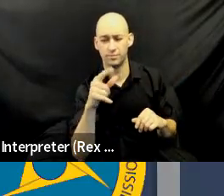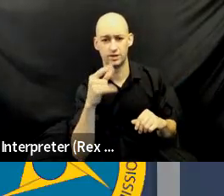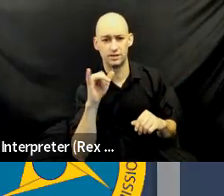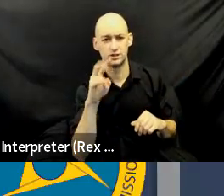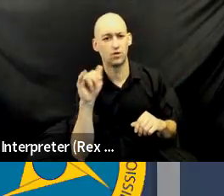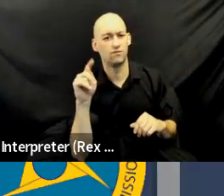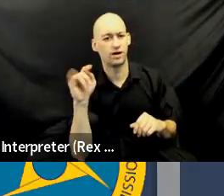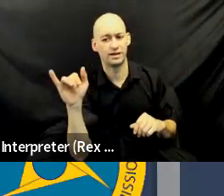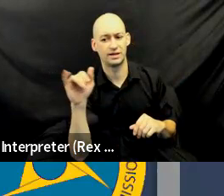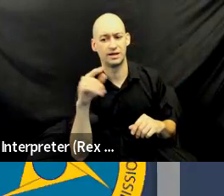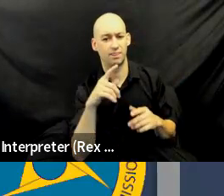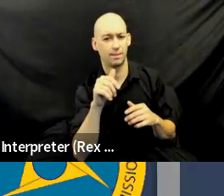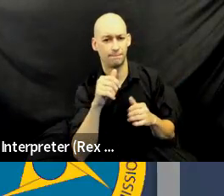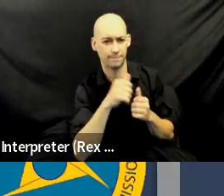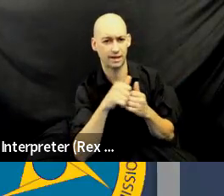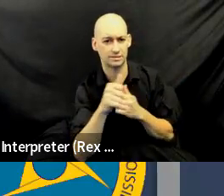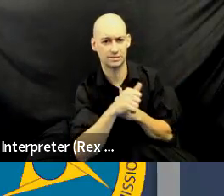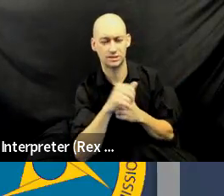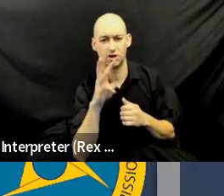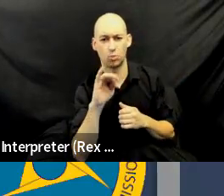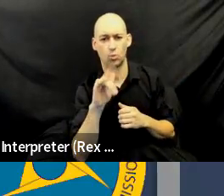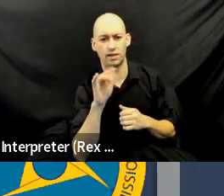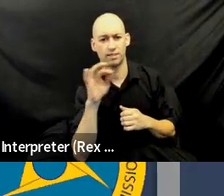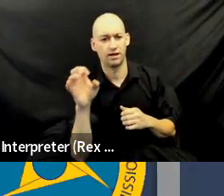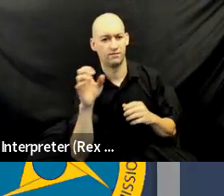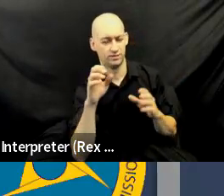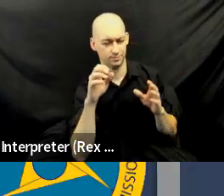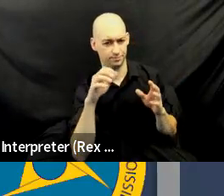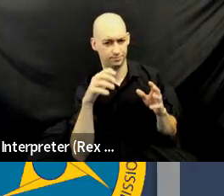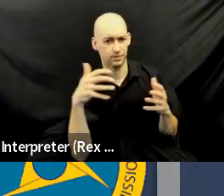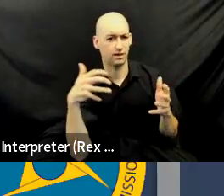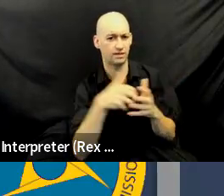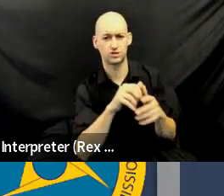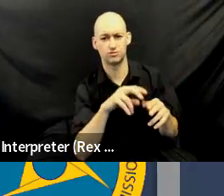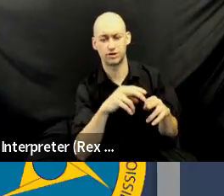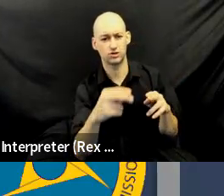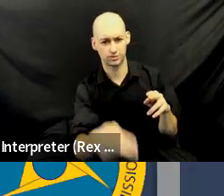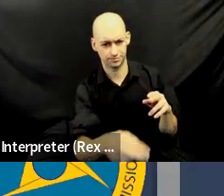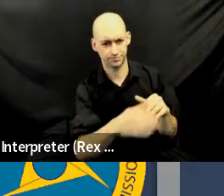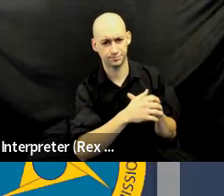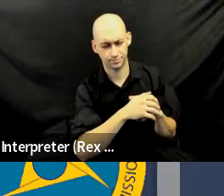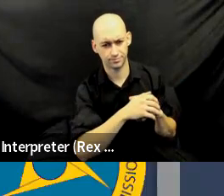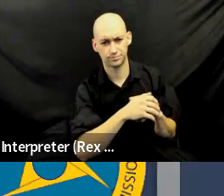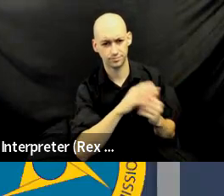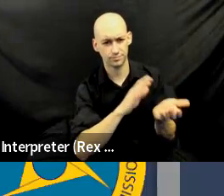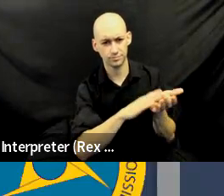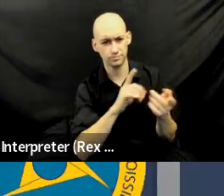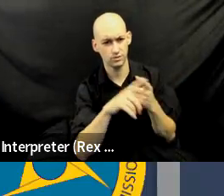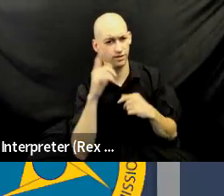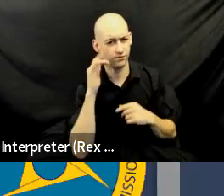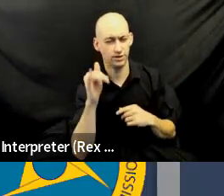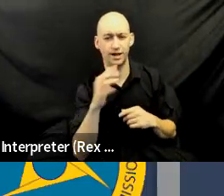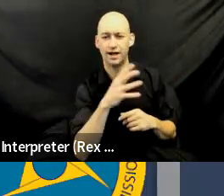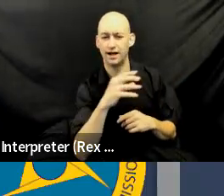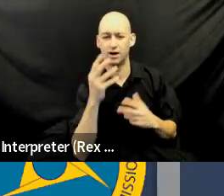Giavati Pass Wildlife Connectivity Vehicle Collision Reduction Project, so that's a kudos to California. Also, I'd like to give